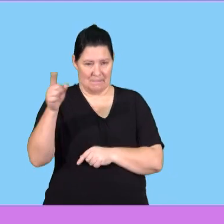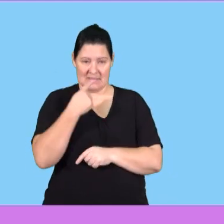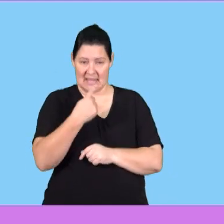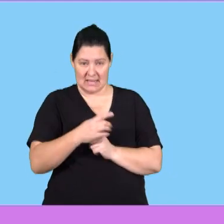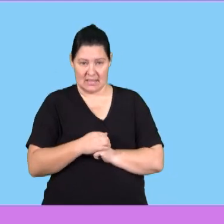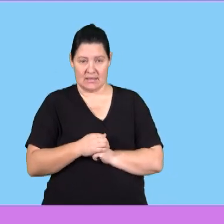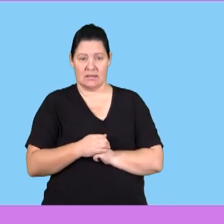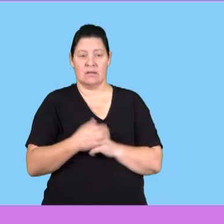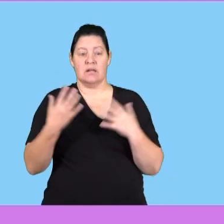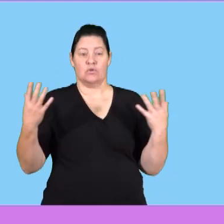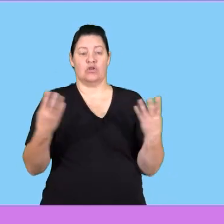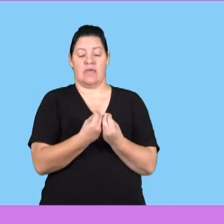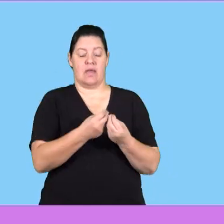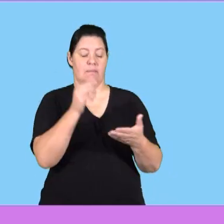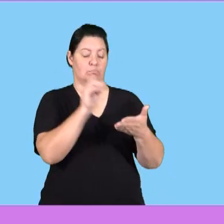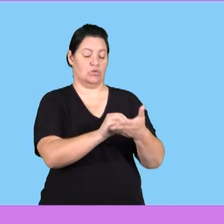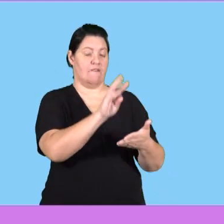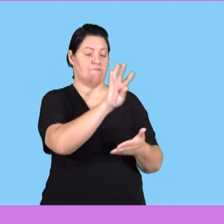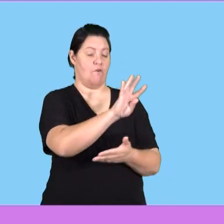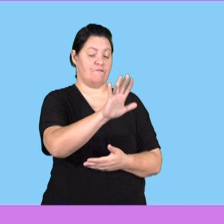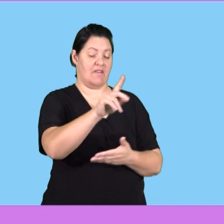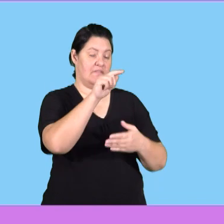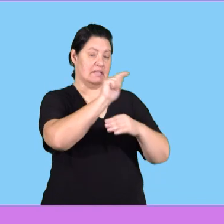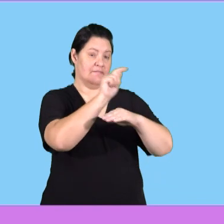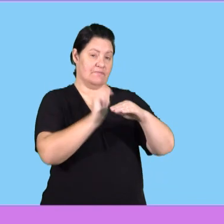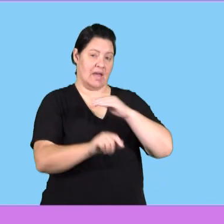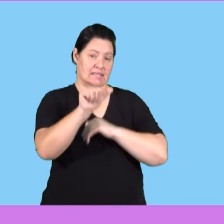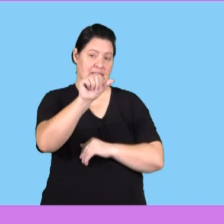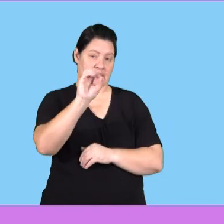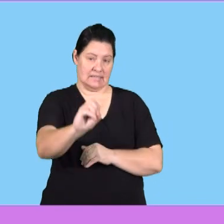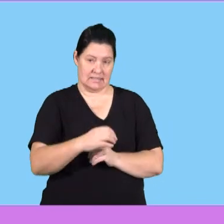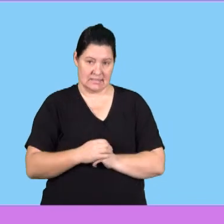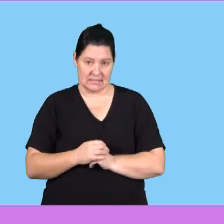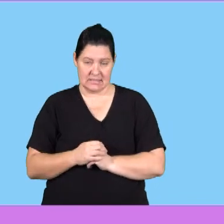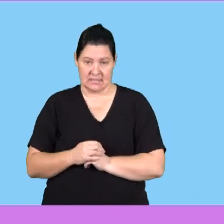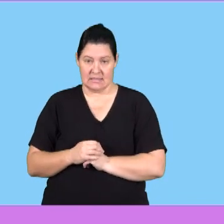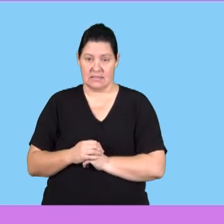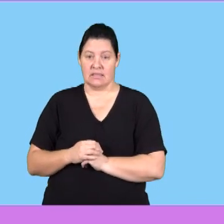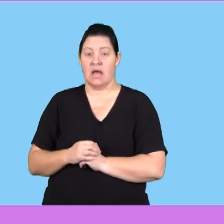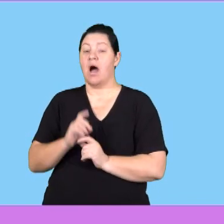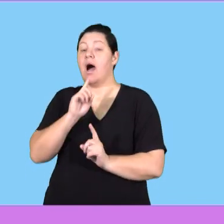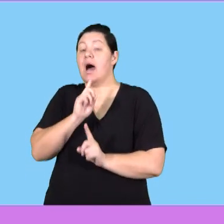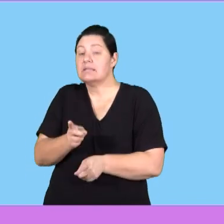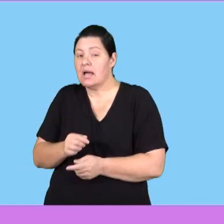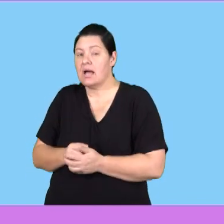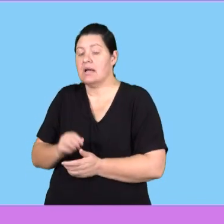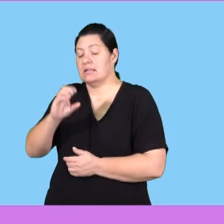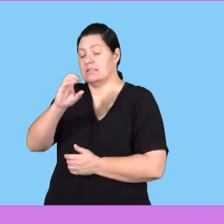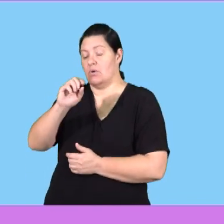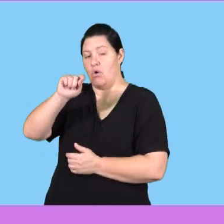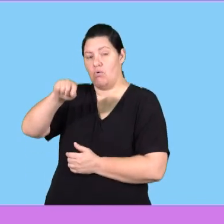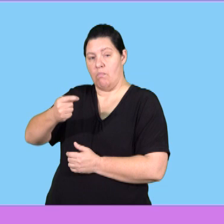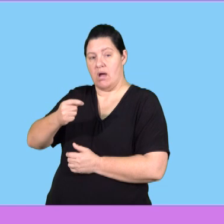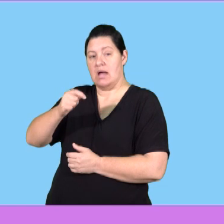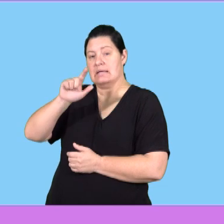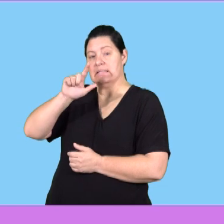here. So let us divide together. 45 divided by 60. The answer we get is then